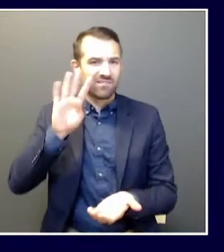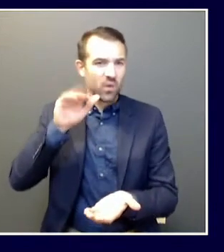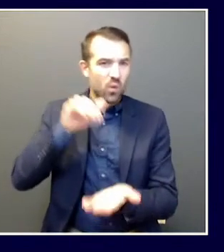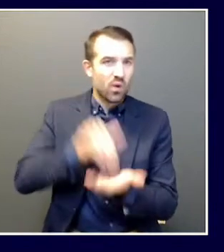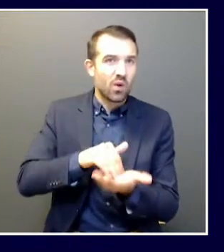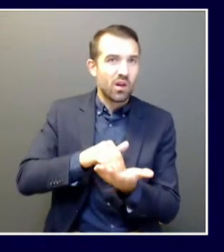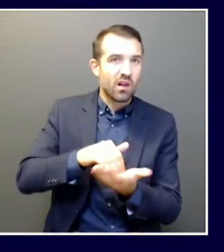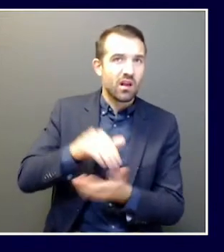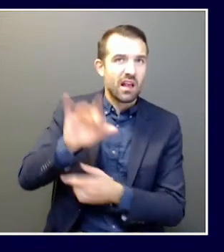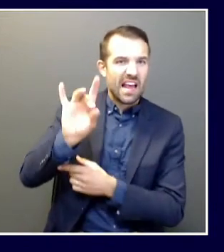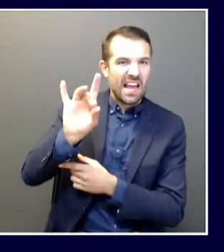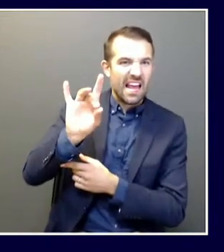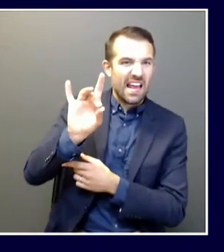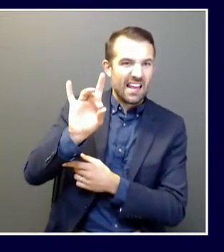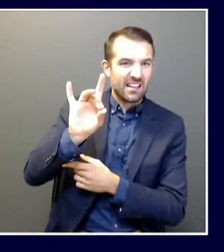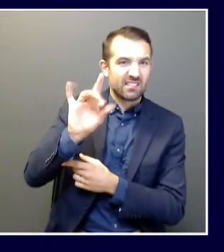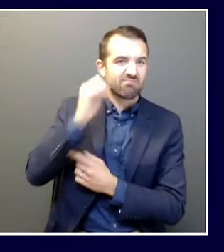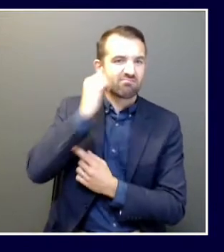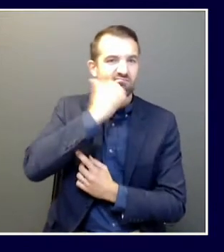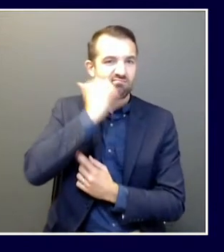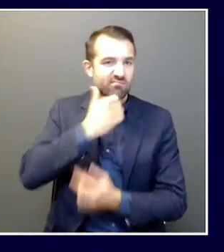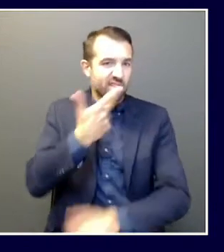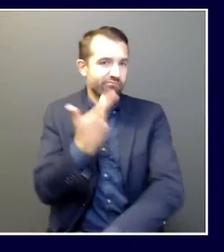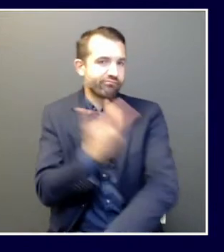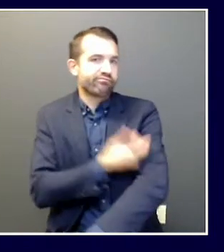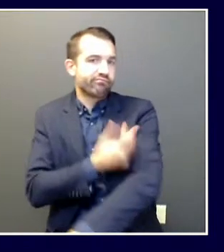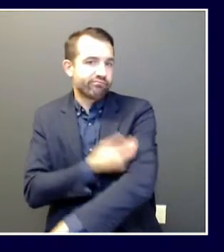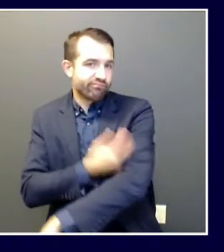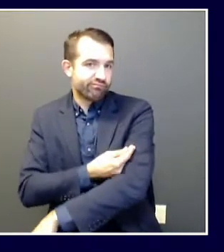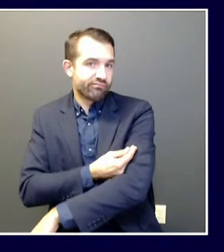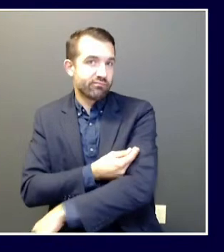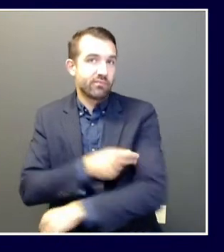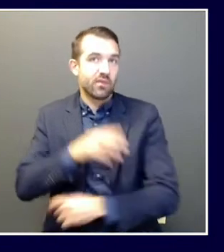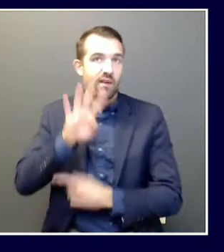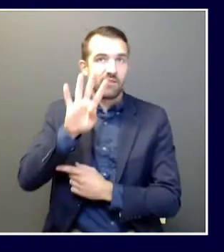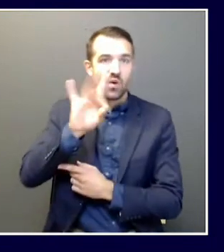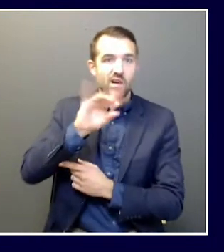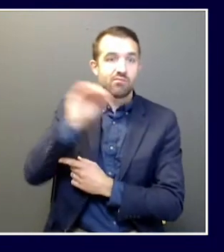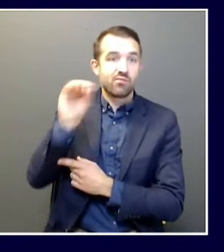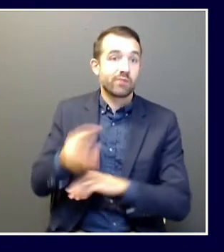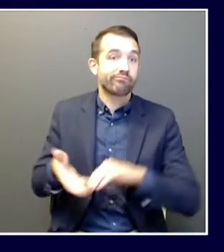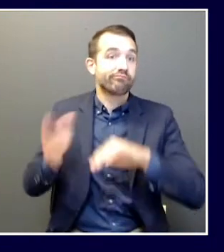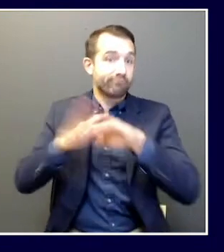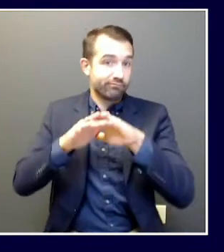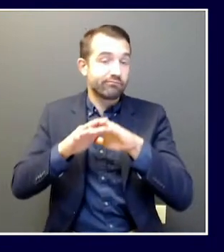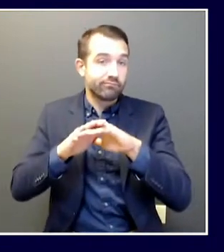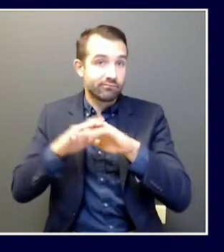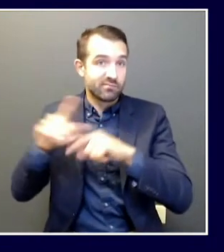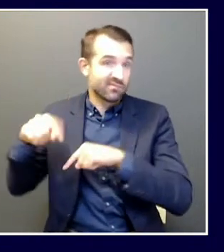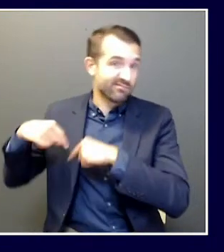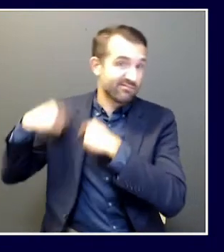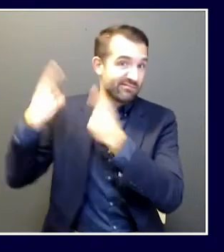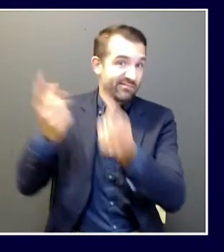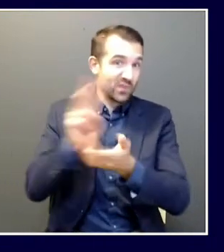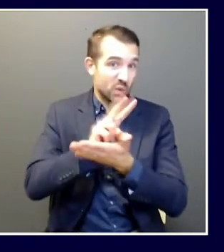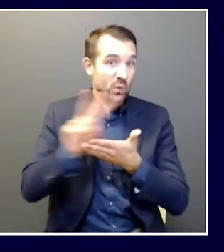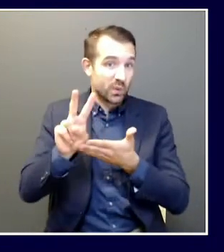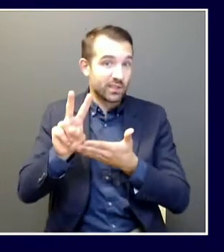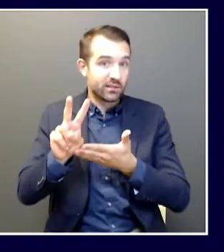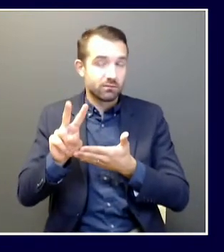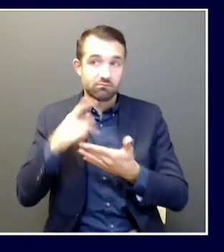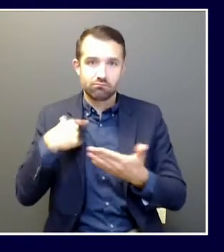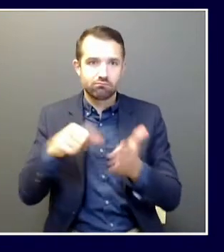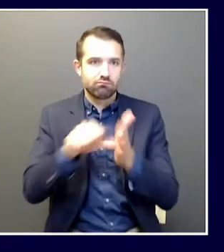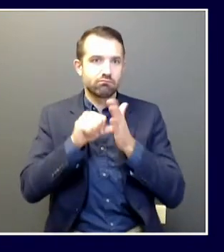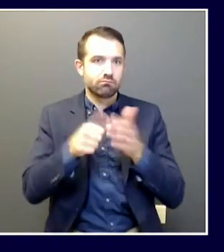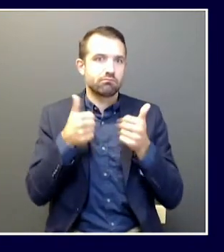day, a 48% increase in vaccination rates over the past 2 weeks. But that